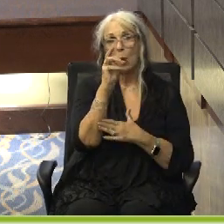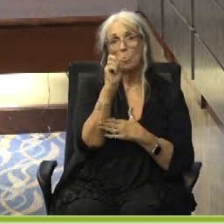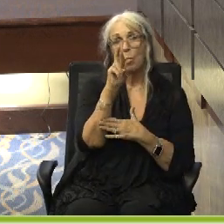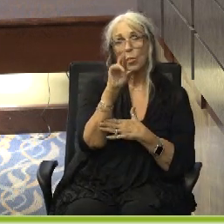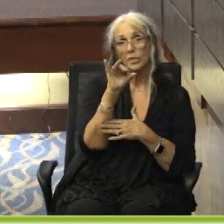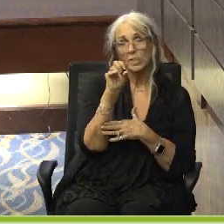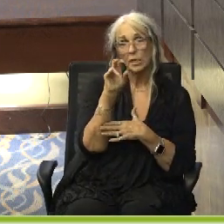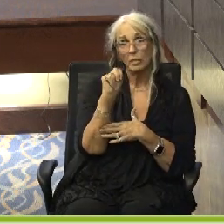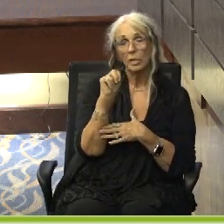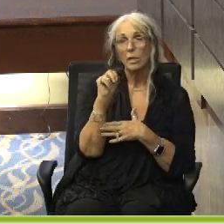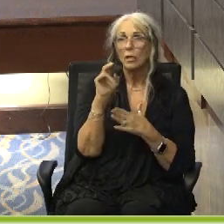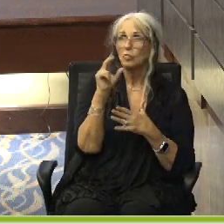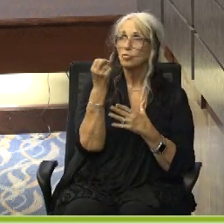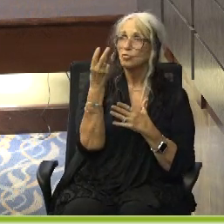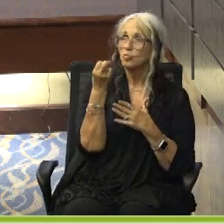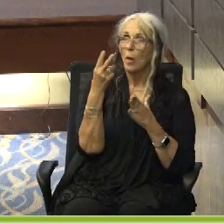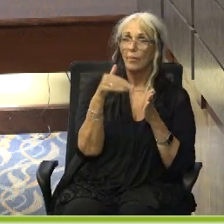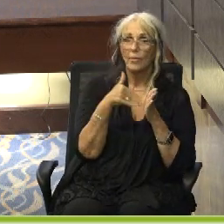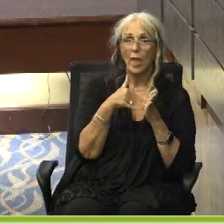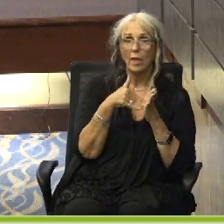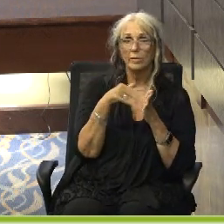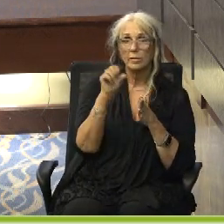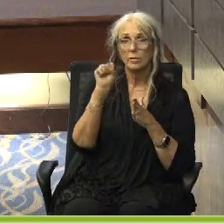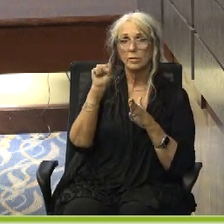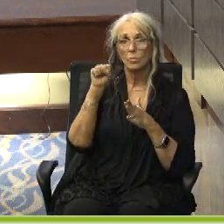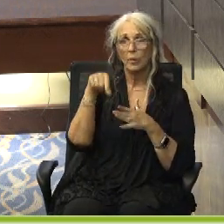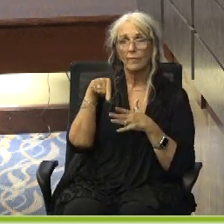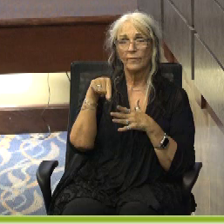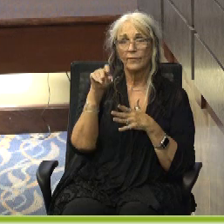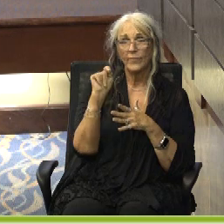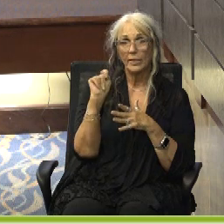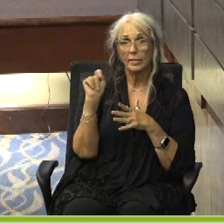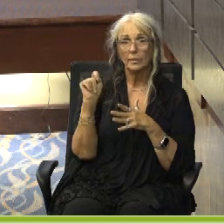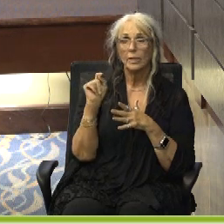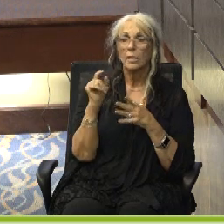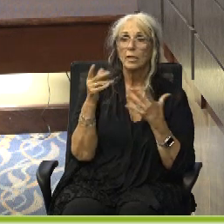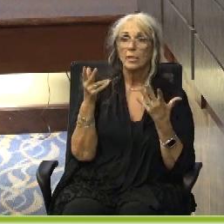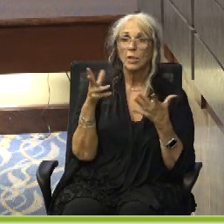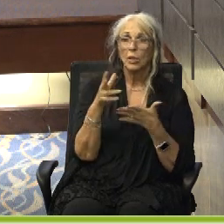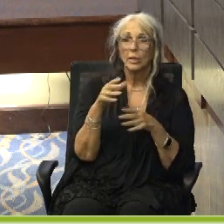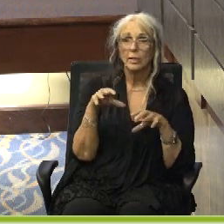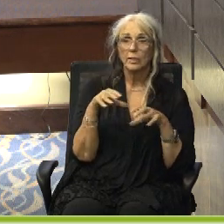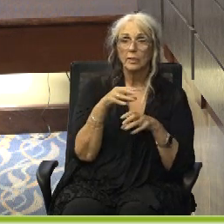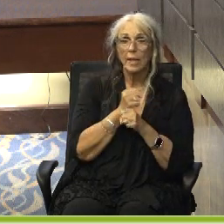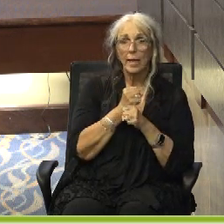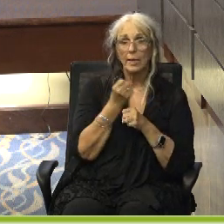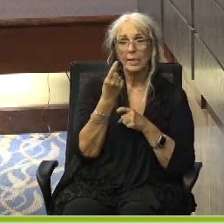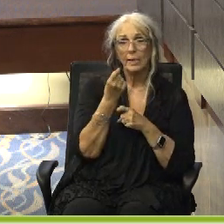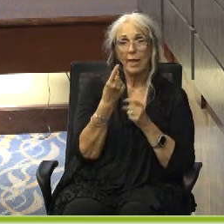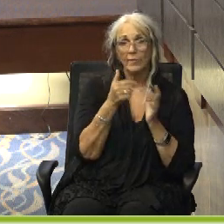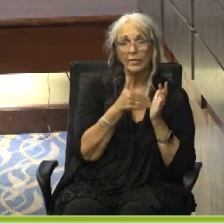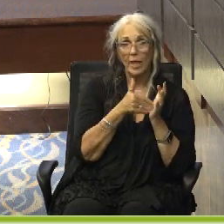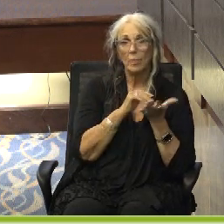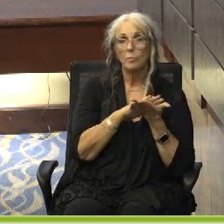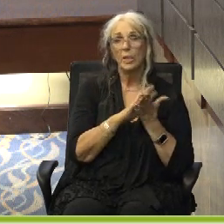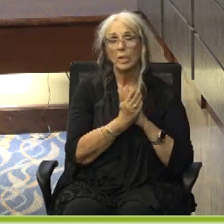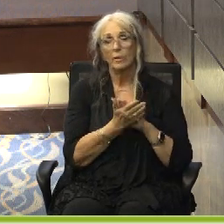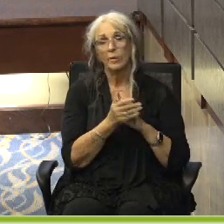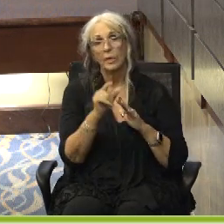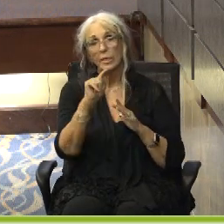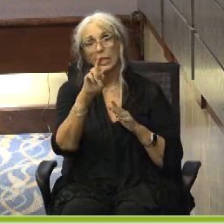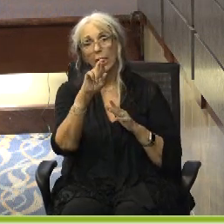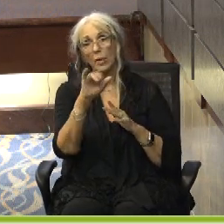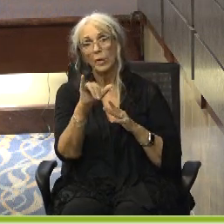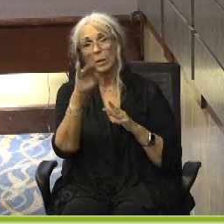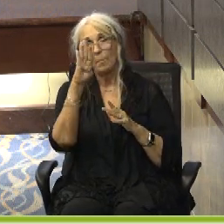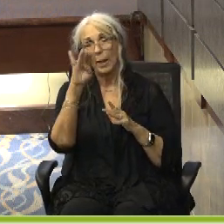Building was about 12,000 square feet. They are going to take 11,000 square feet and turn it into the 4th Terry Black's Barbecue